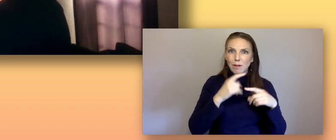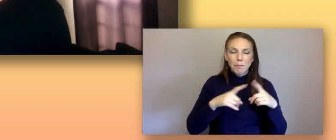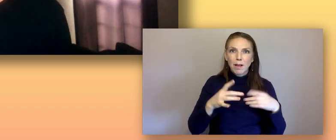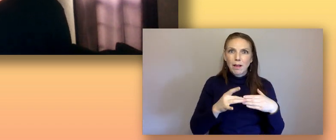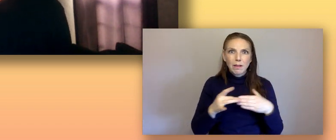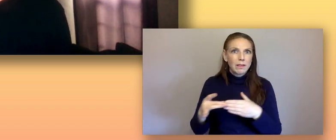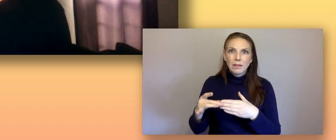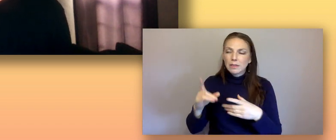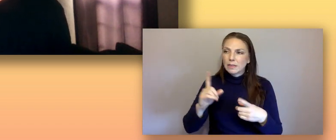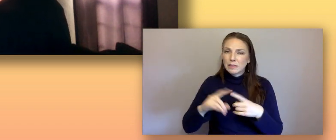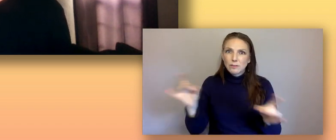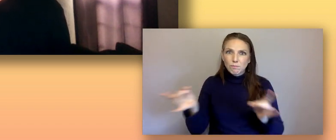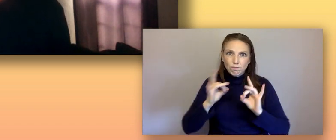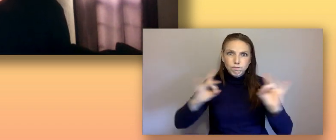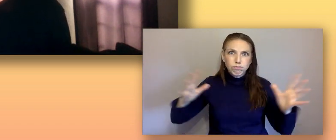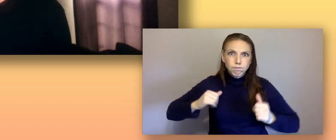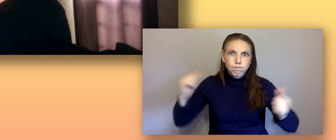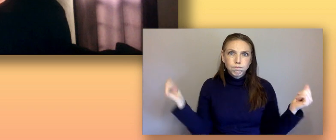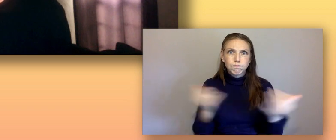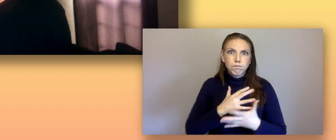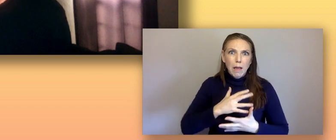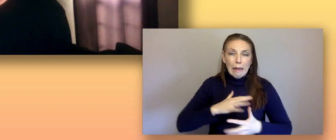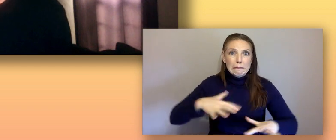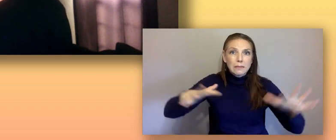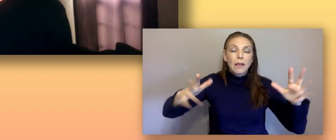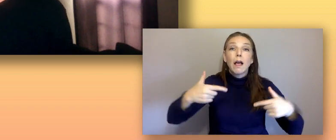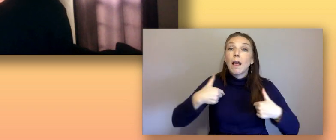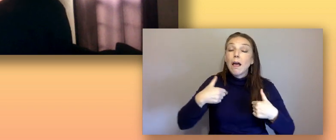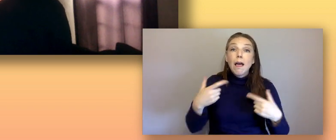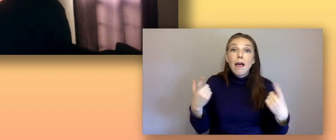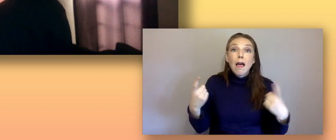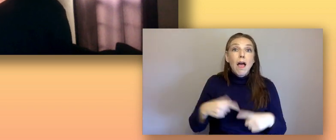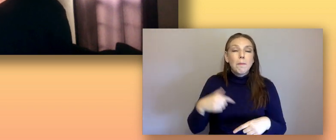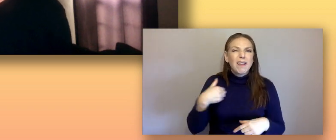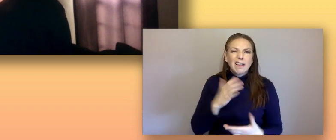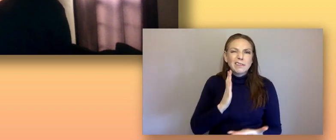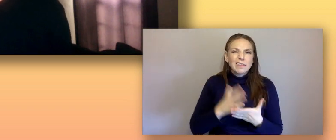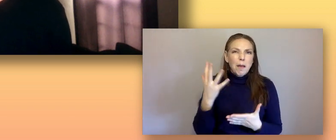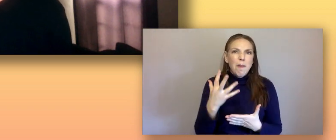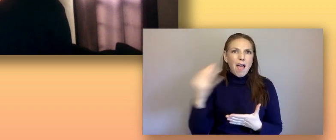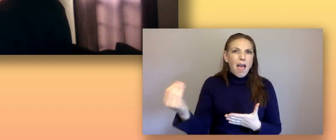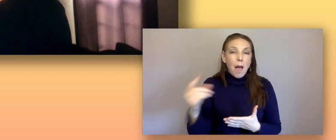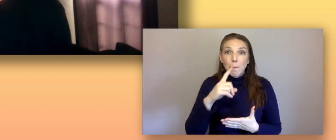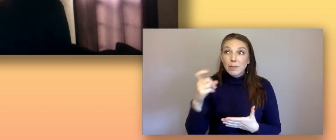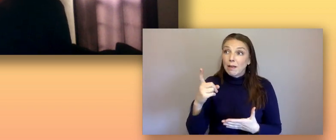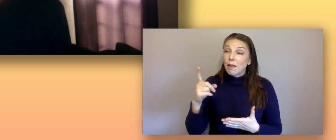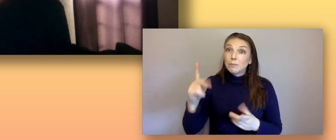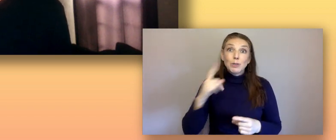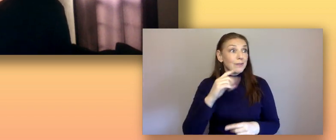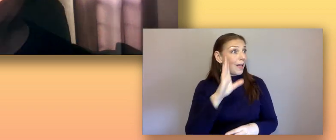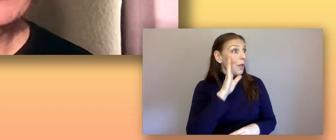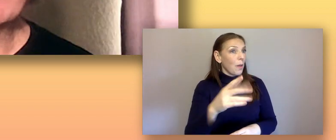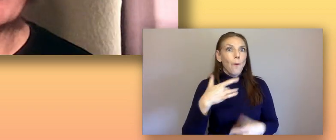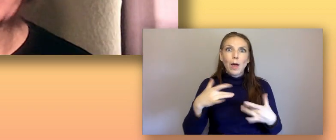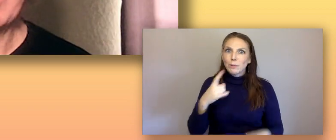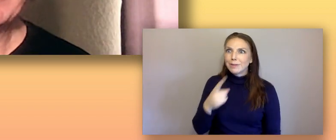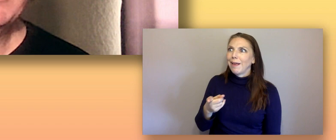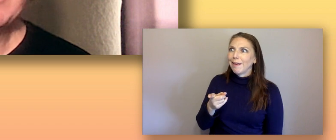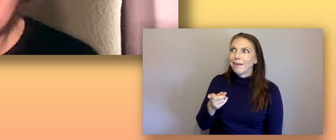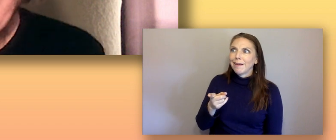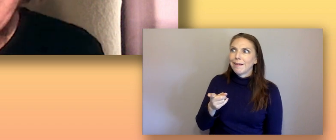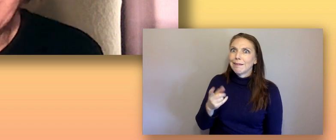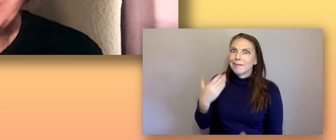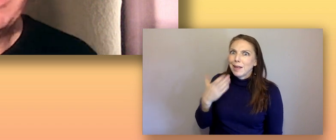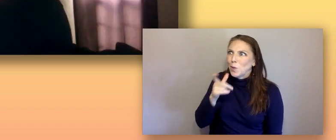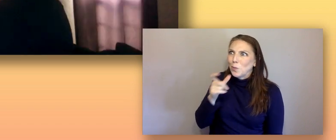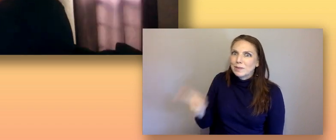attacks in the worst possible moments. I stop going out for fear of offending someone when they say hello, and I have to say, who is it? They don't understand.